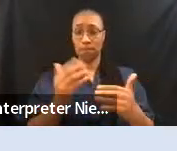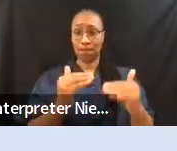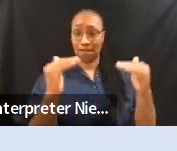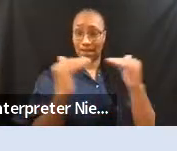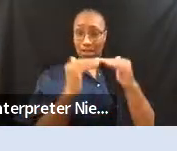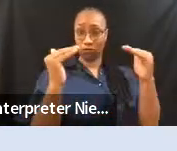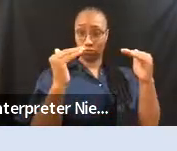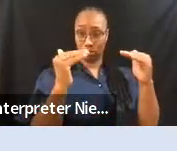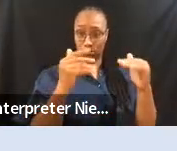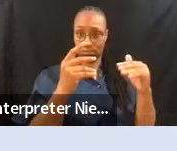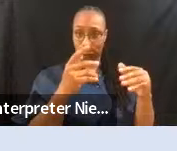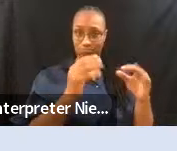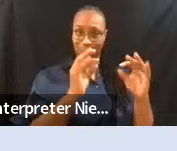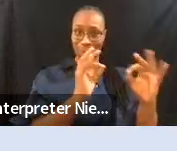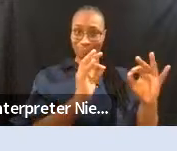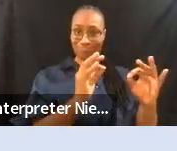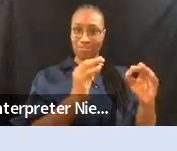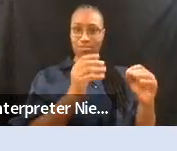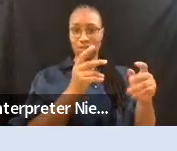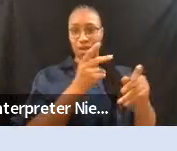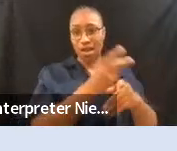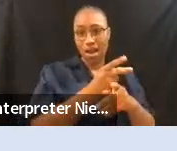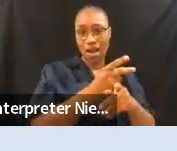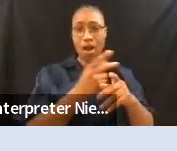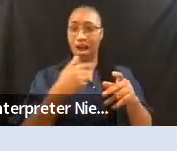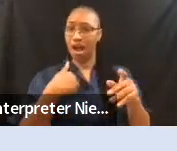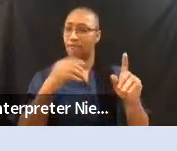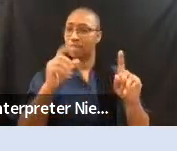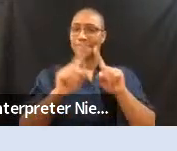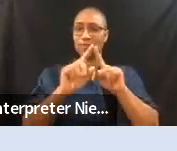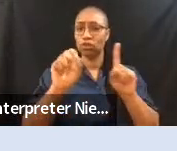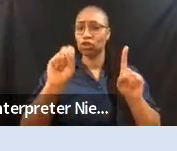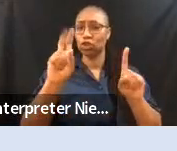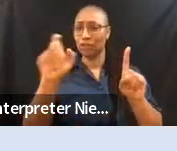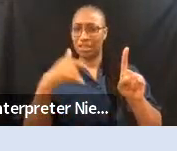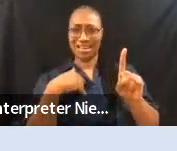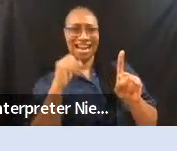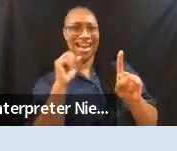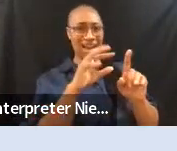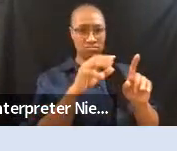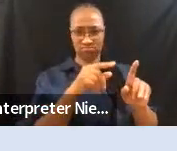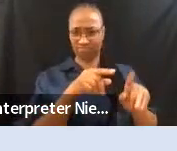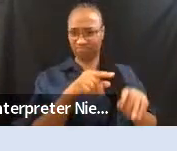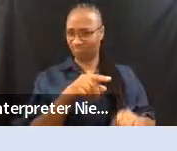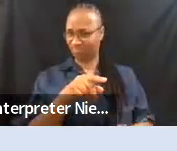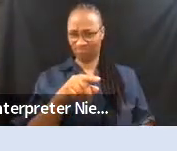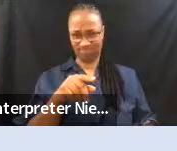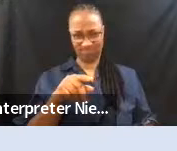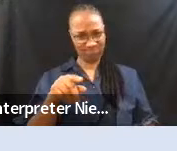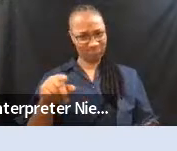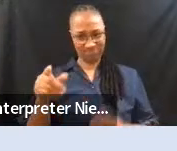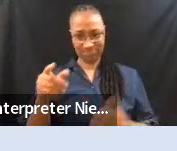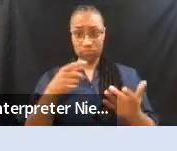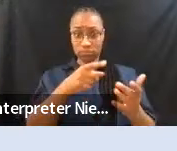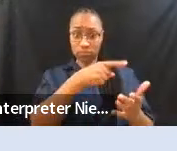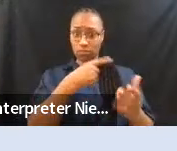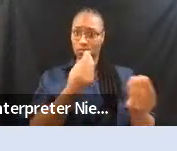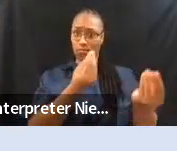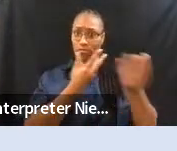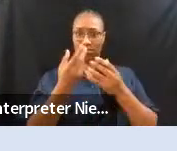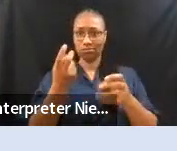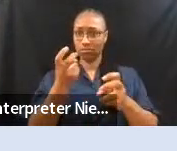highlights, they are more likely to experience difficulties or delays getting the healthcare they need, to be overweight